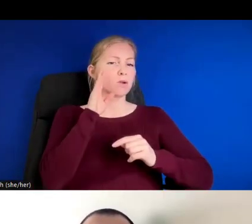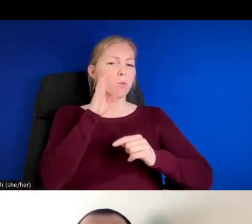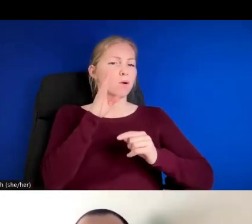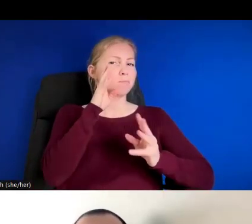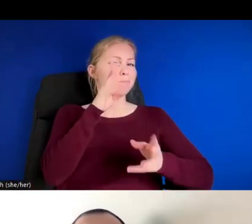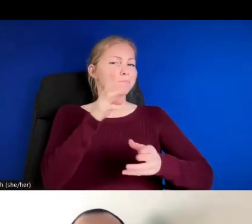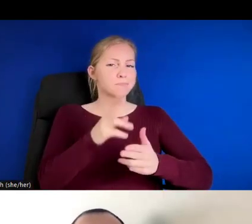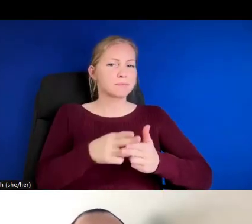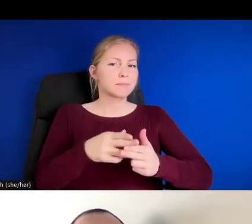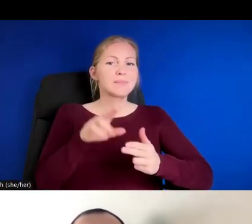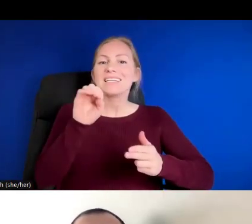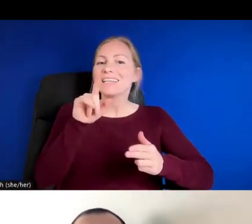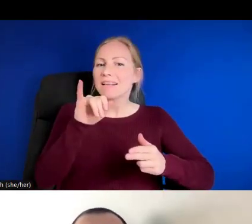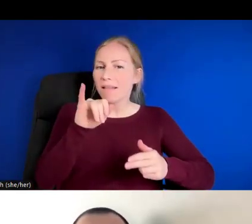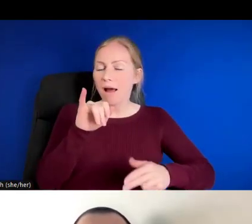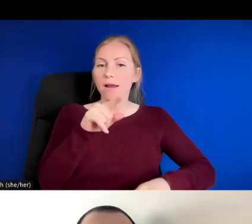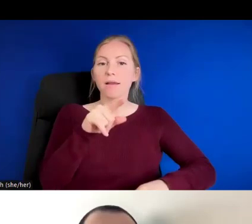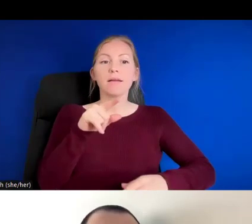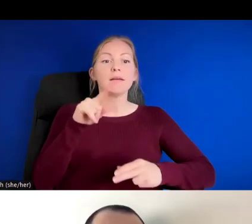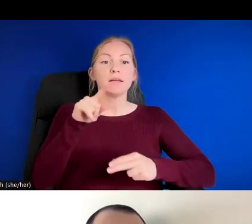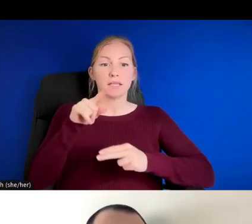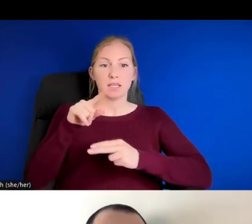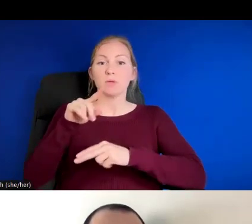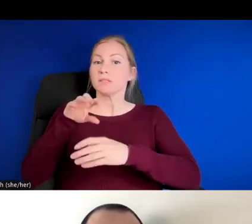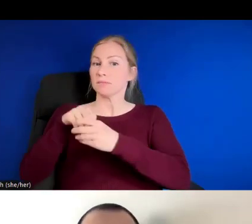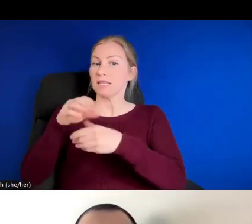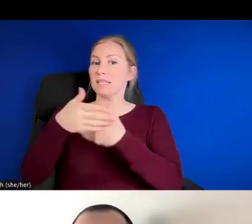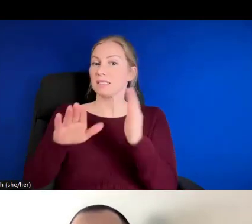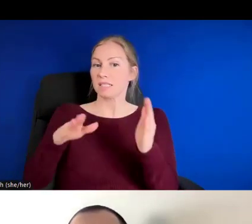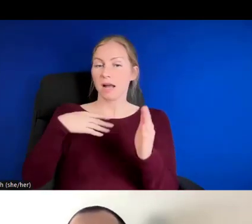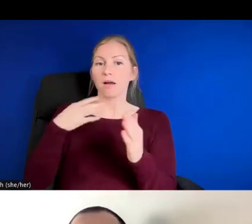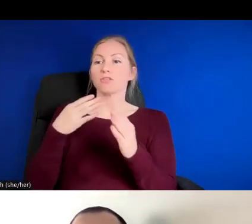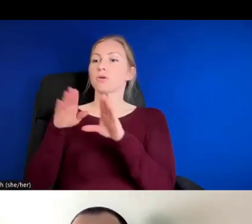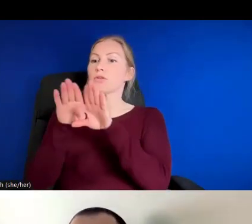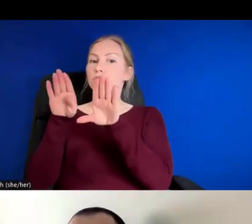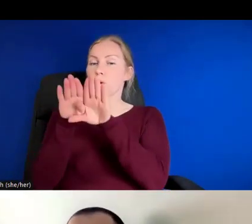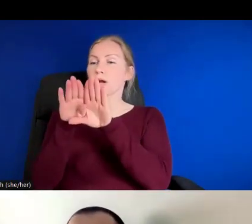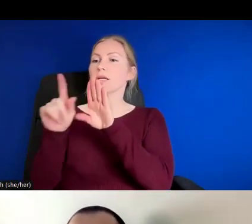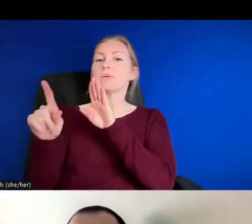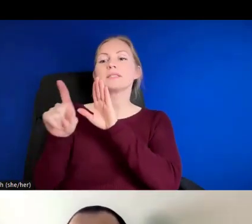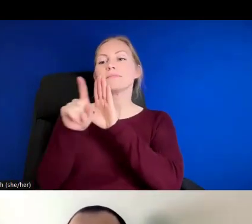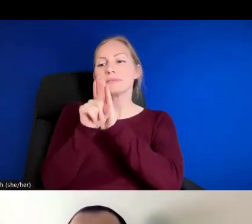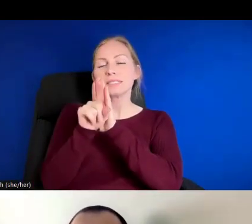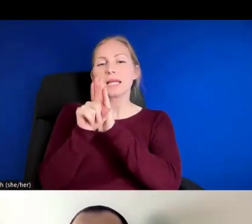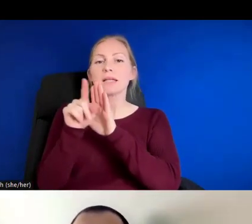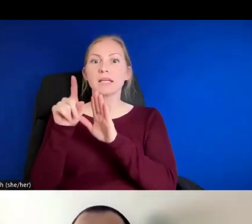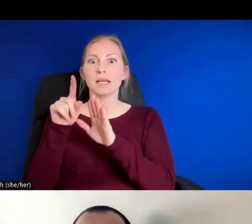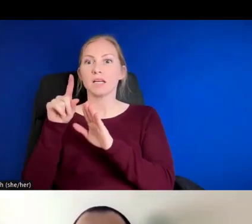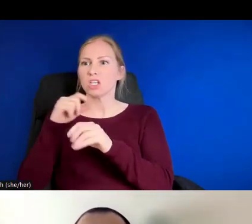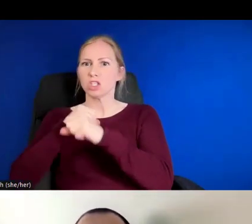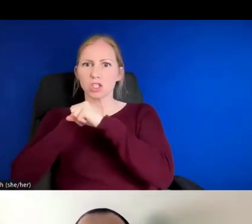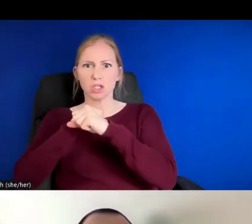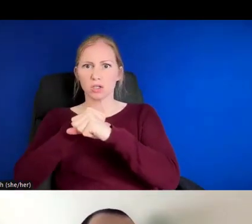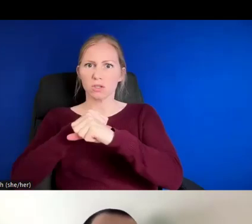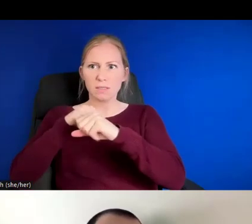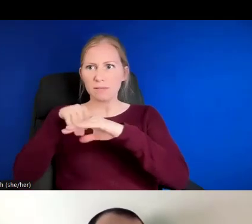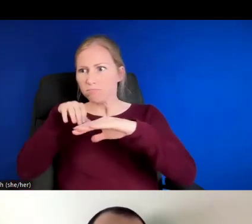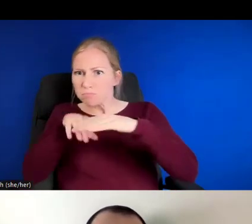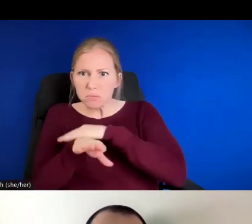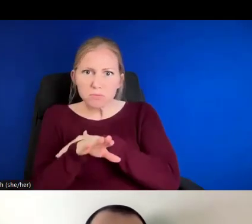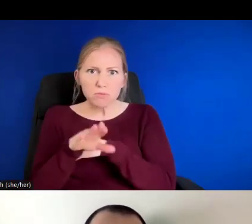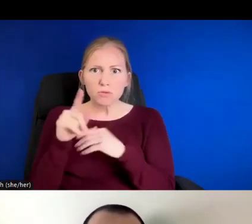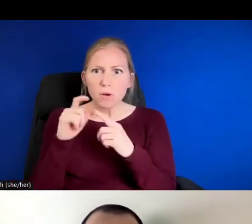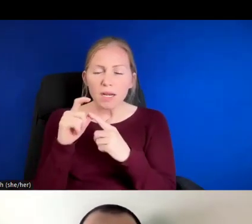who was in his cell standing in front of the door, and 4 security staff in riot gear run in. Eli's a